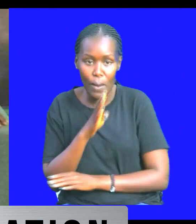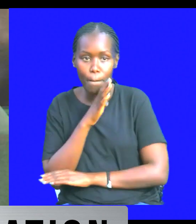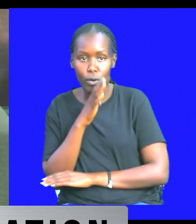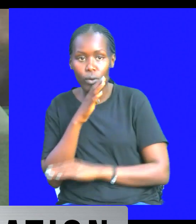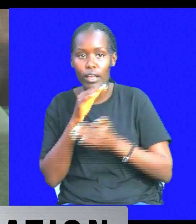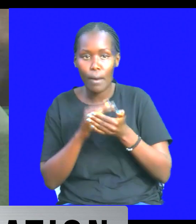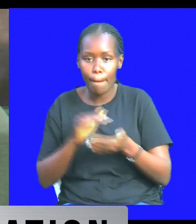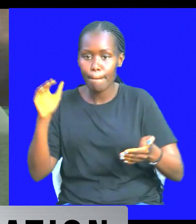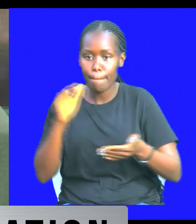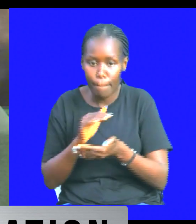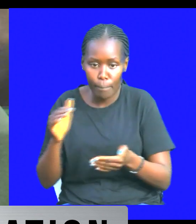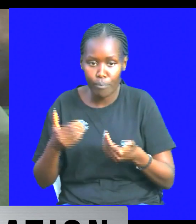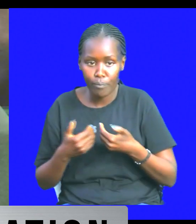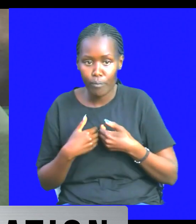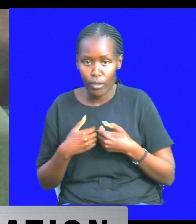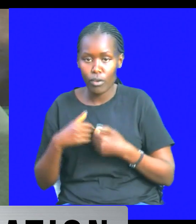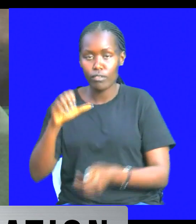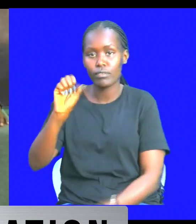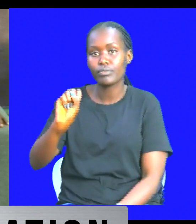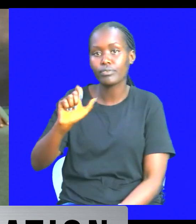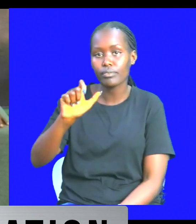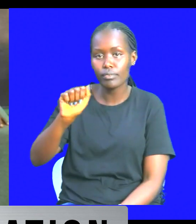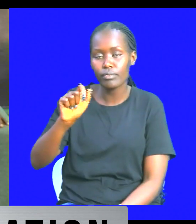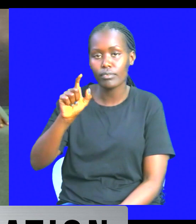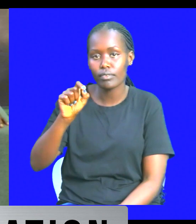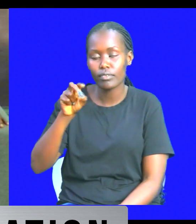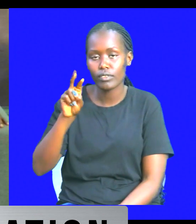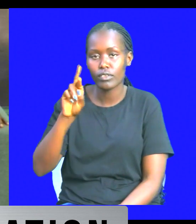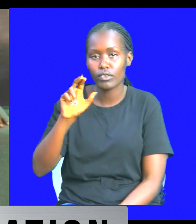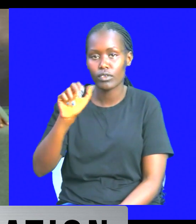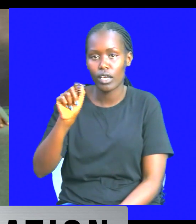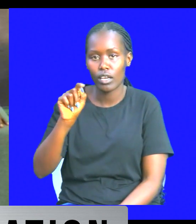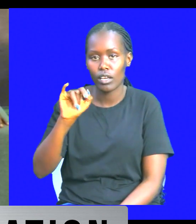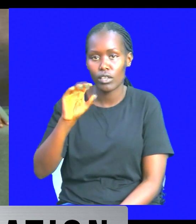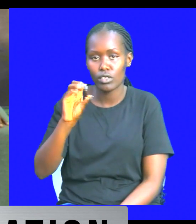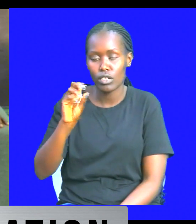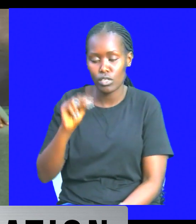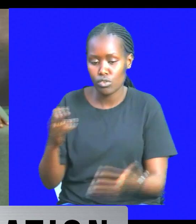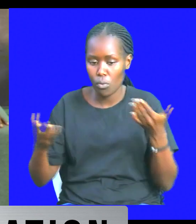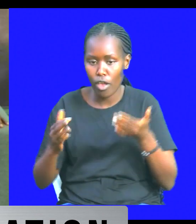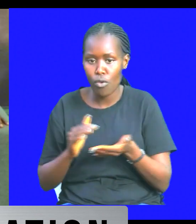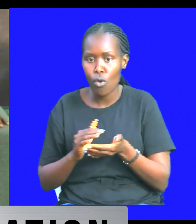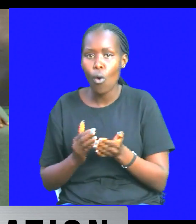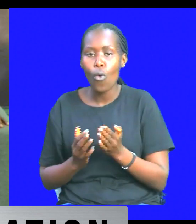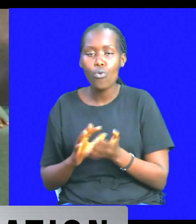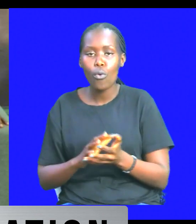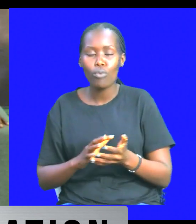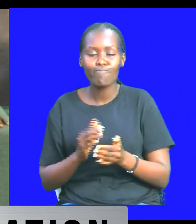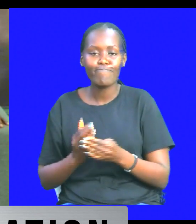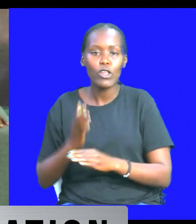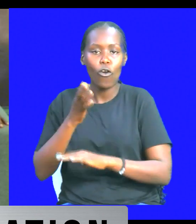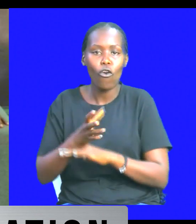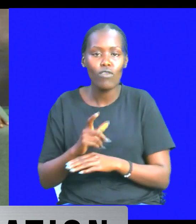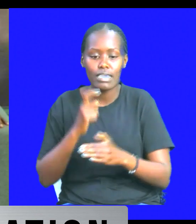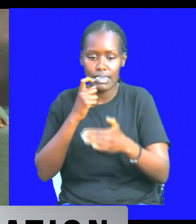higher, there's a saturation of taxation. There's a point that you overtax people to a point that people can't